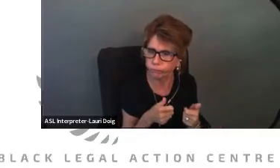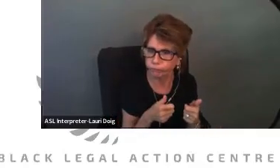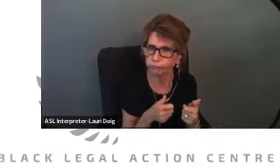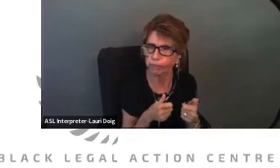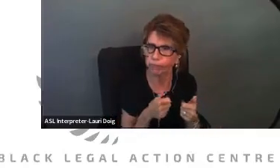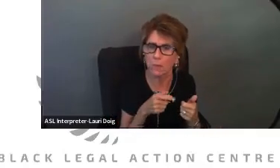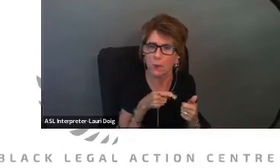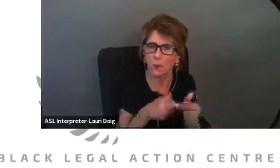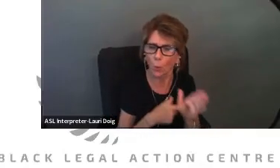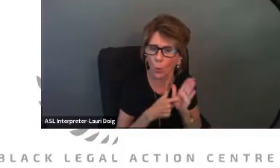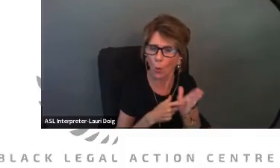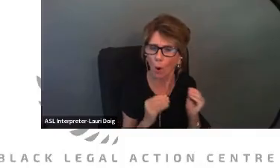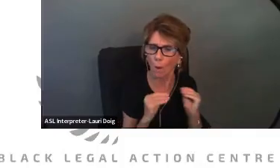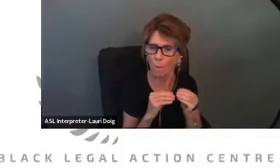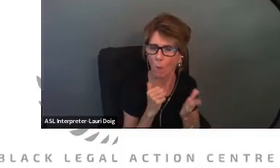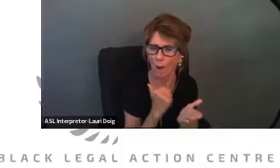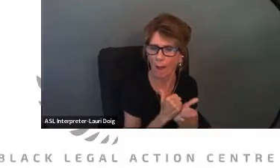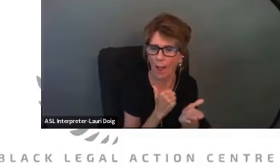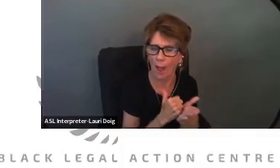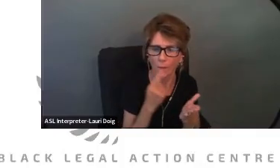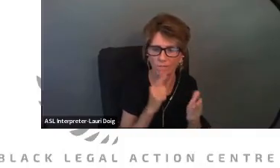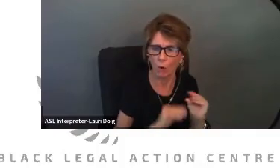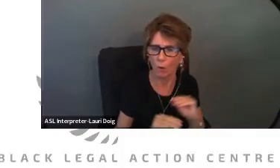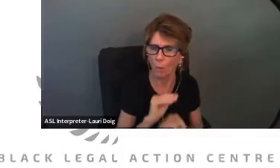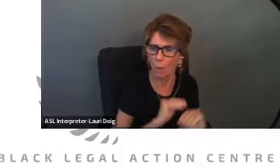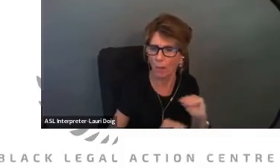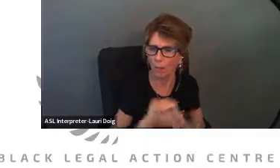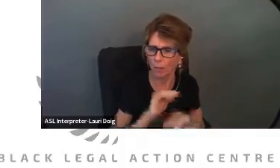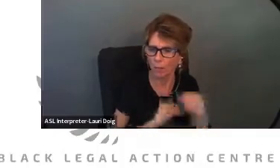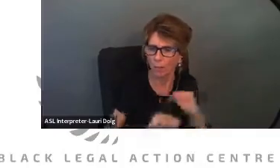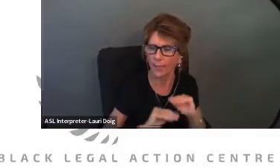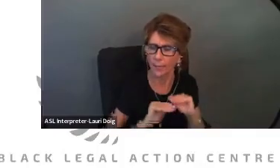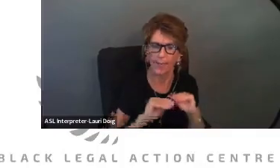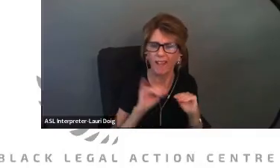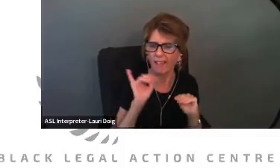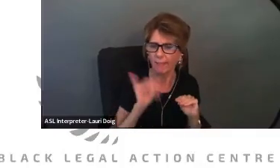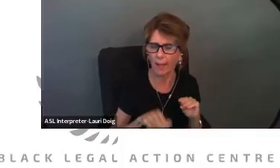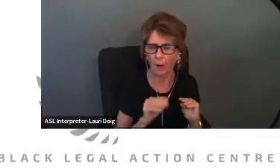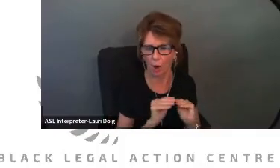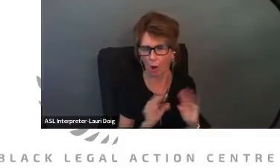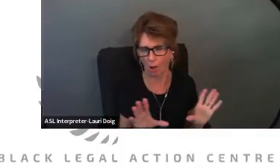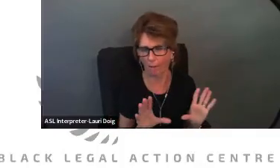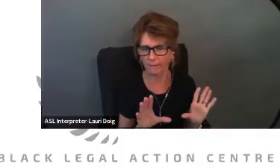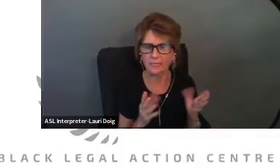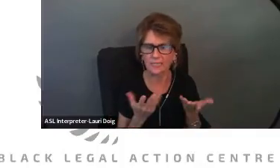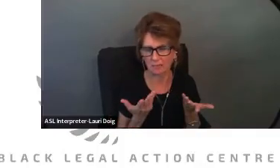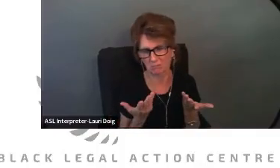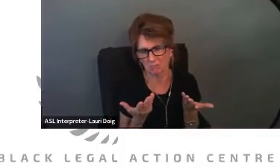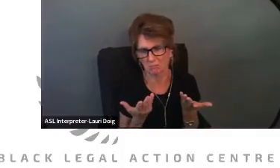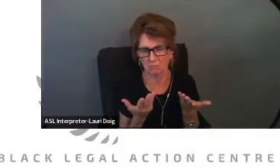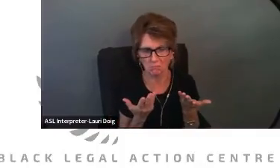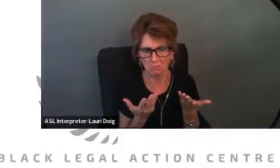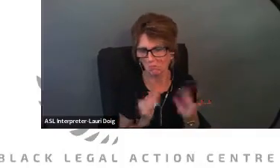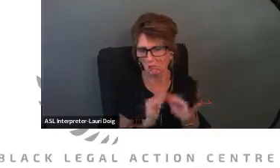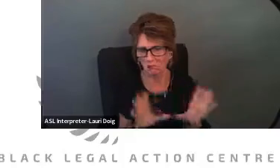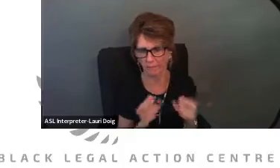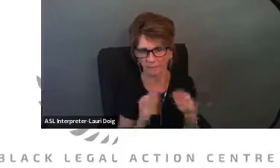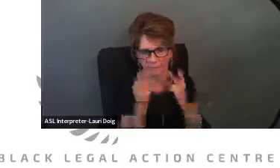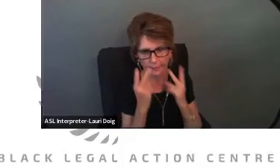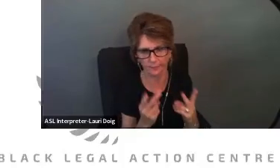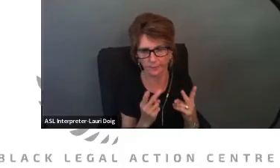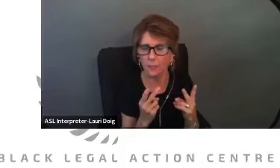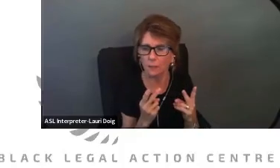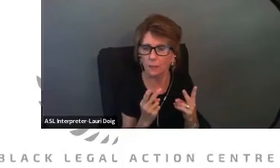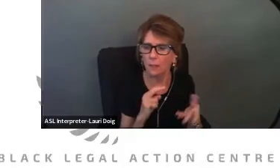they need additional assistance to get around the house. Things that are just general knowledge or you can plainly see.